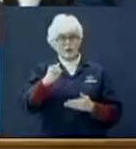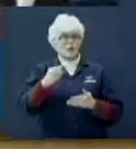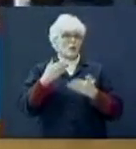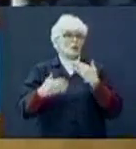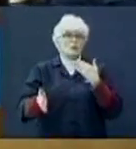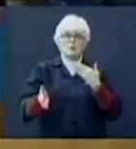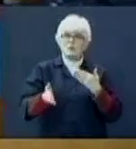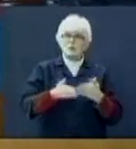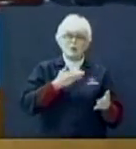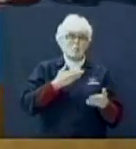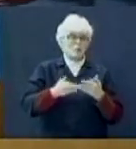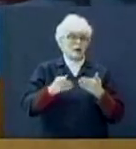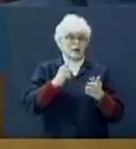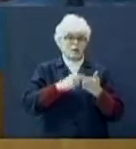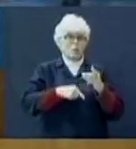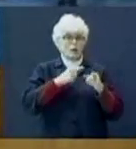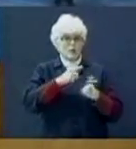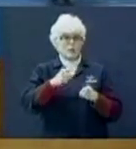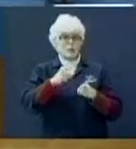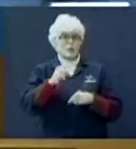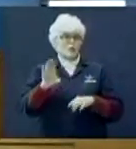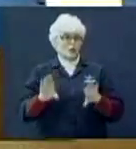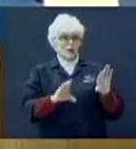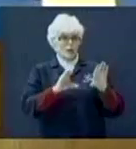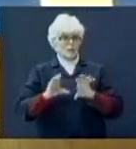what you do to me.